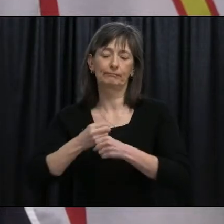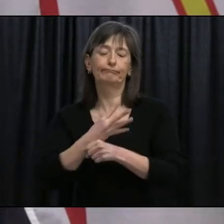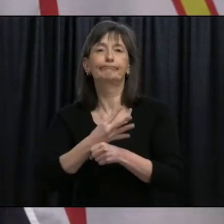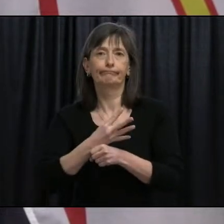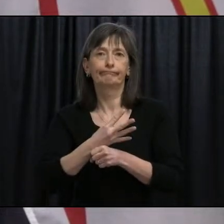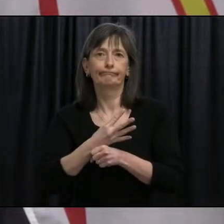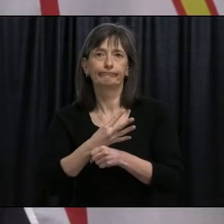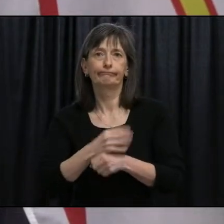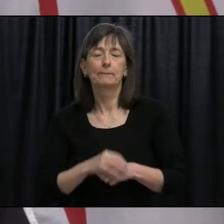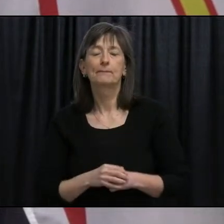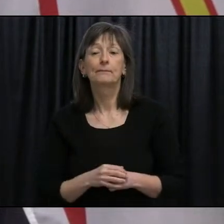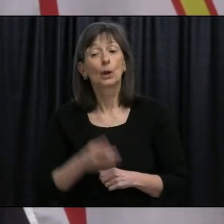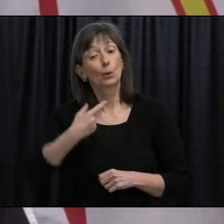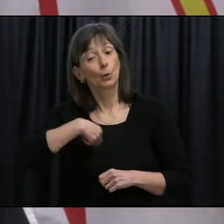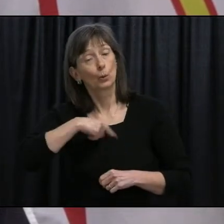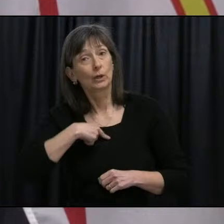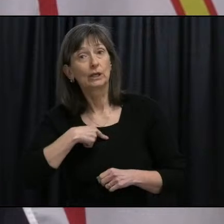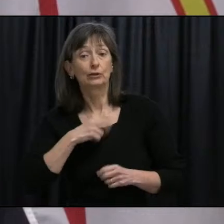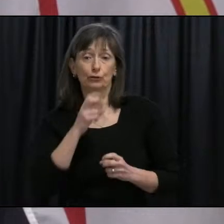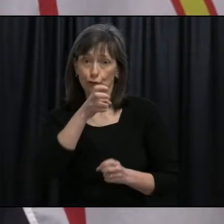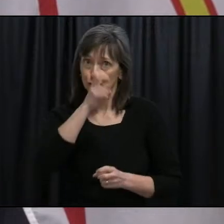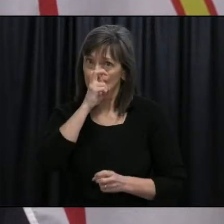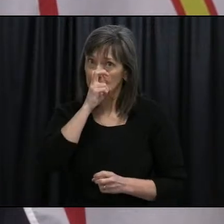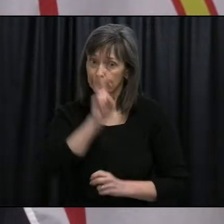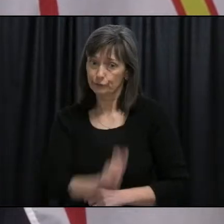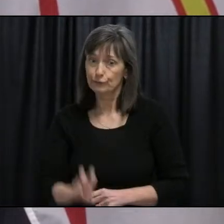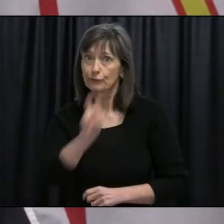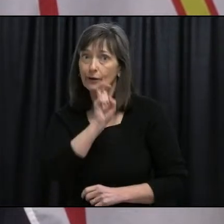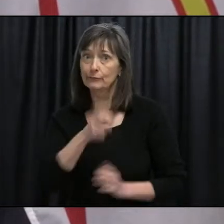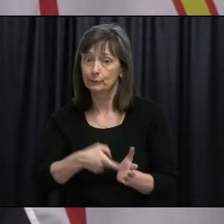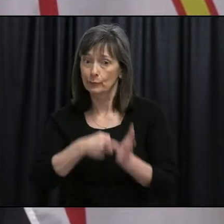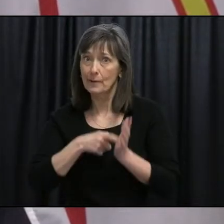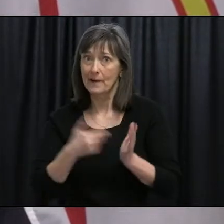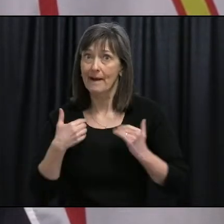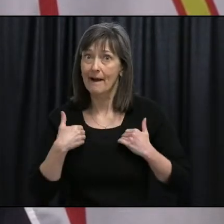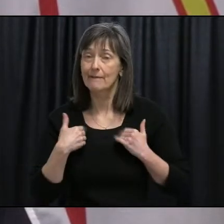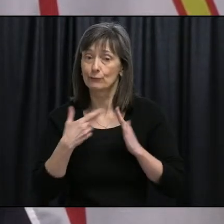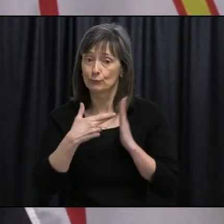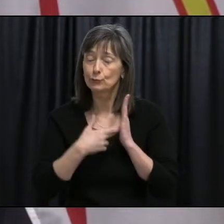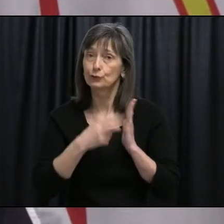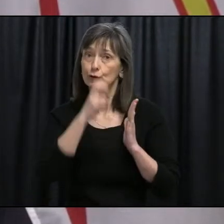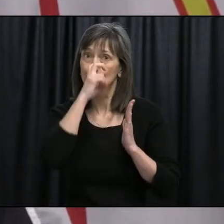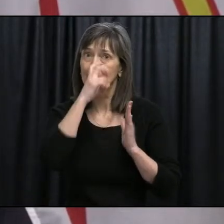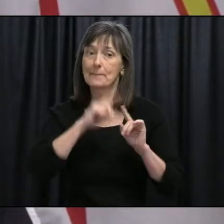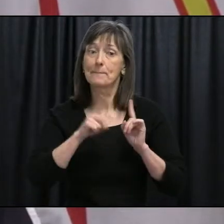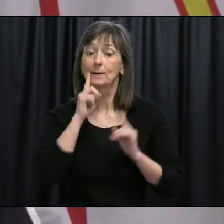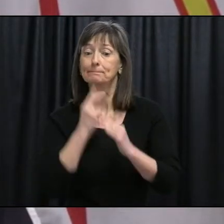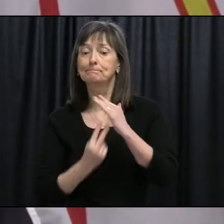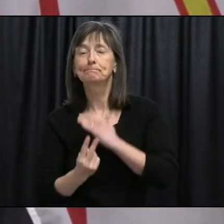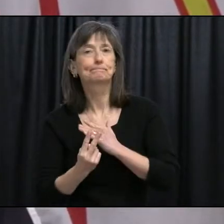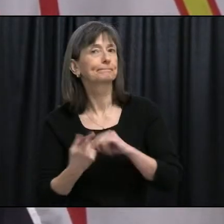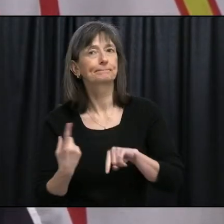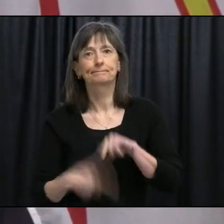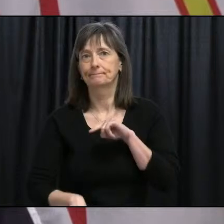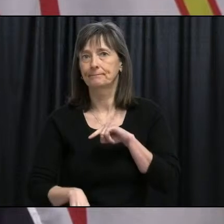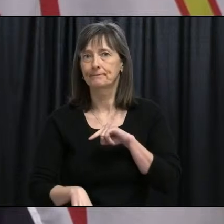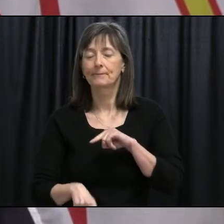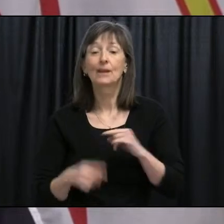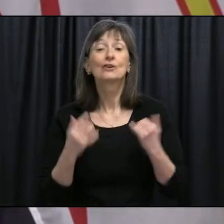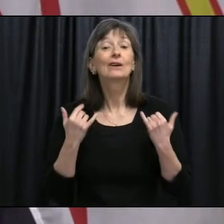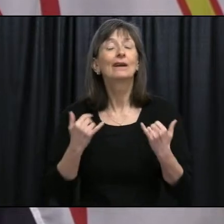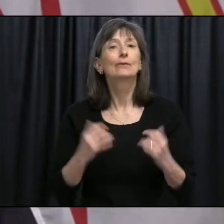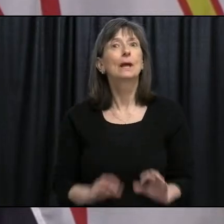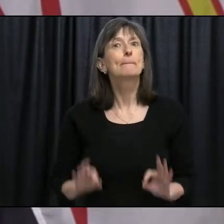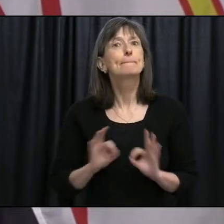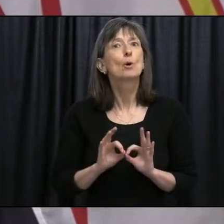are stringent and effective, there are no guarantees when it comes to this virus. The most critical thing for us right now is to keep our contacts